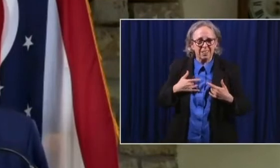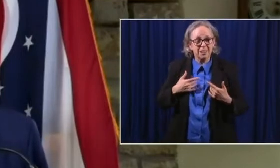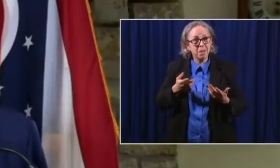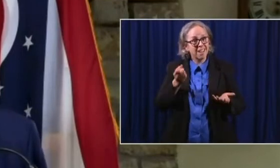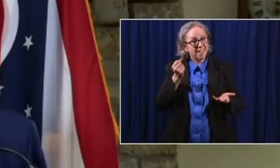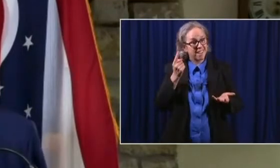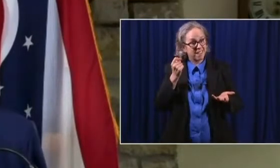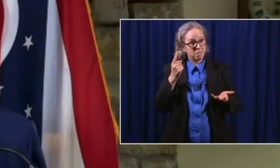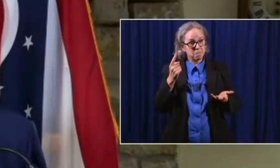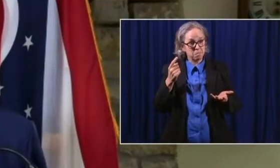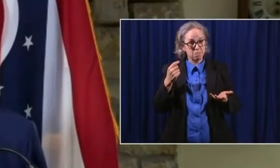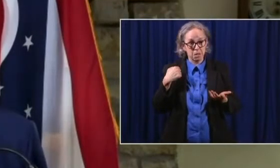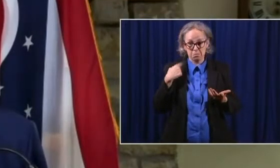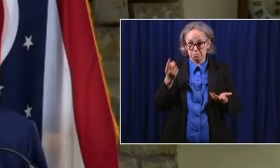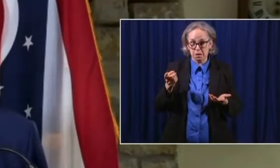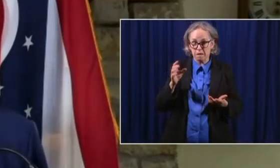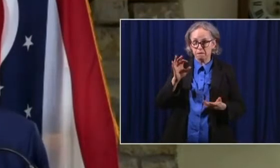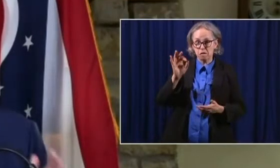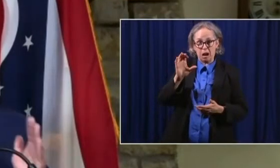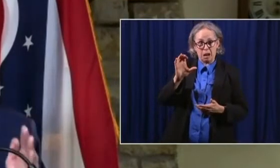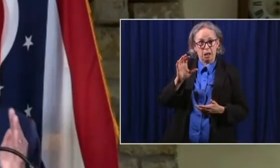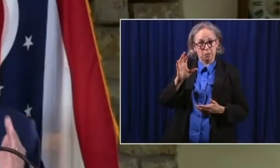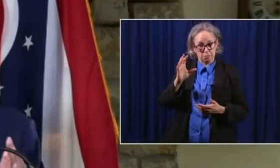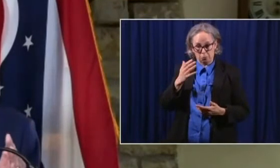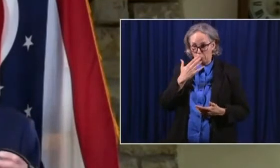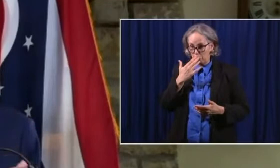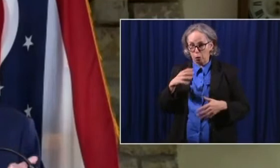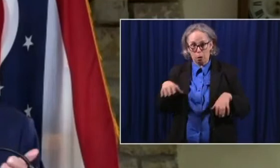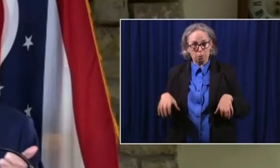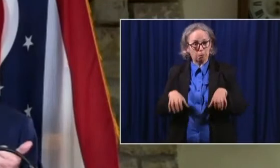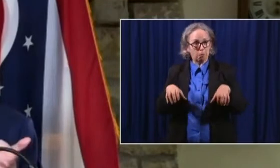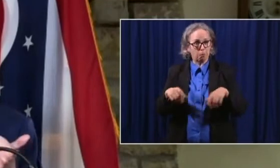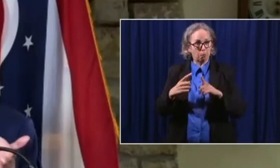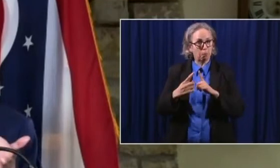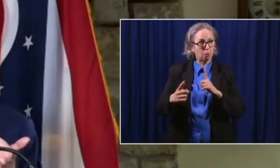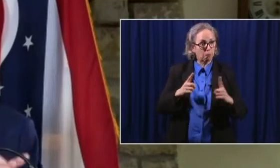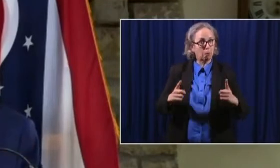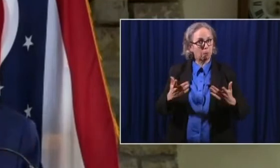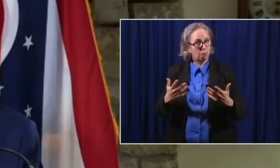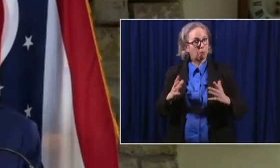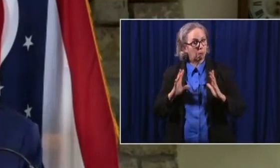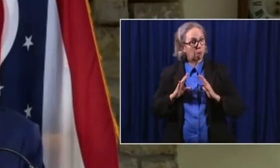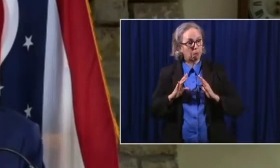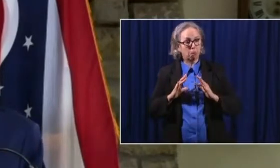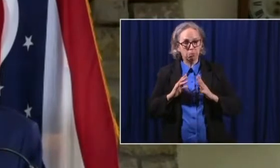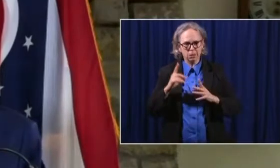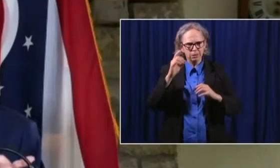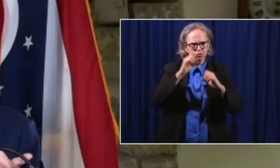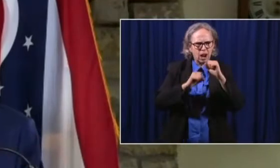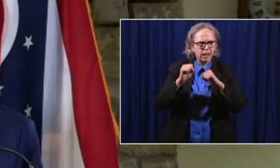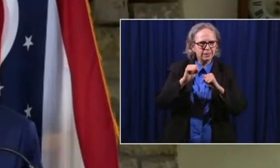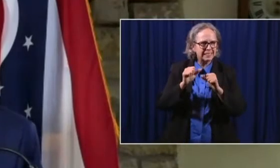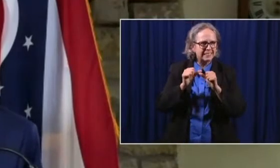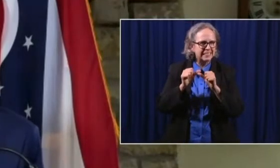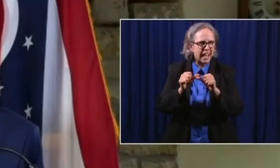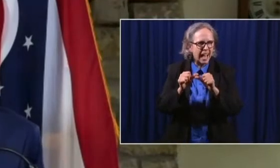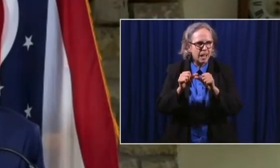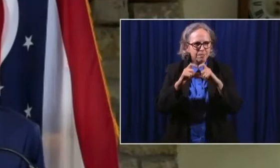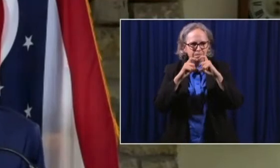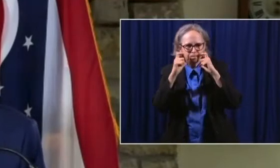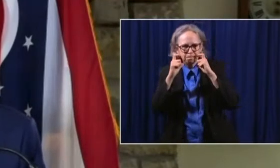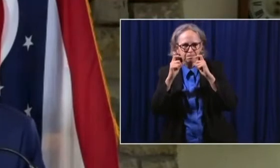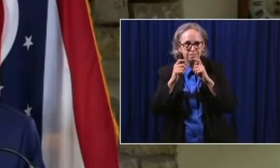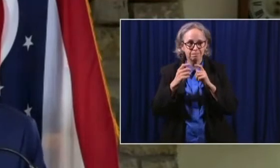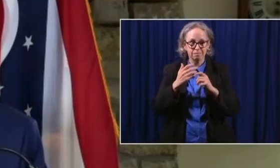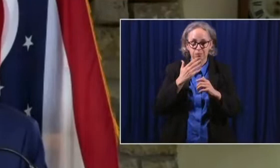well. And so the strategy that Franklin County has, you've got a good health department, county health department, you got a good city health